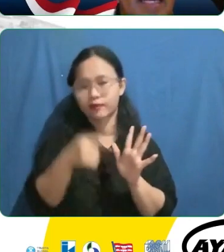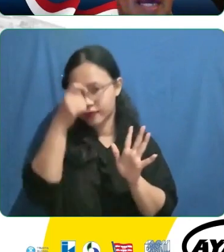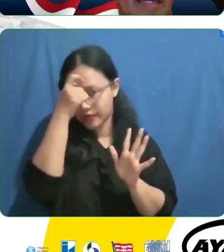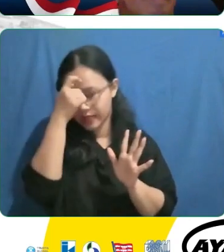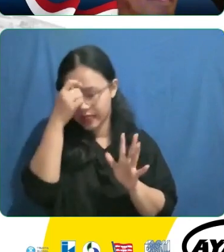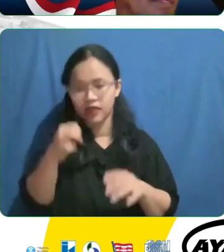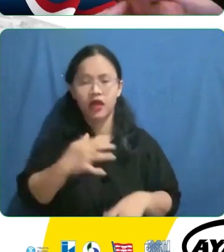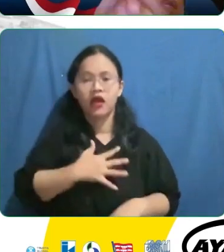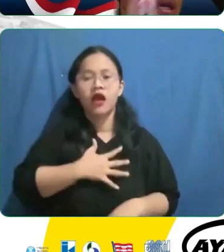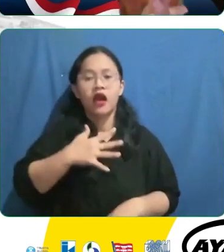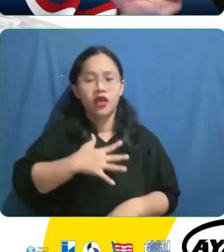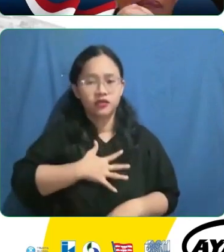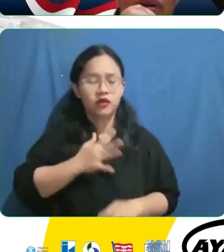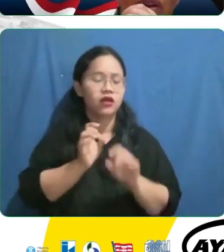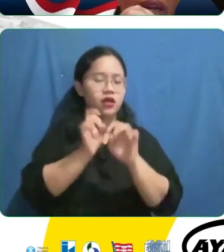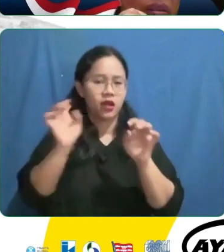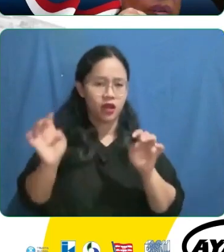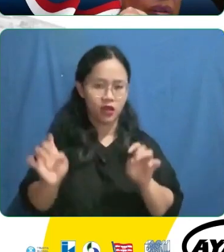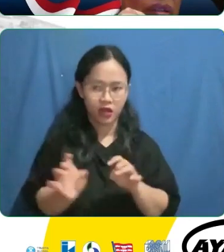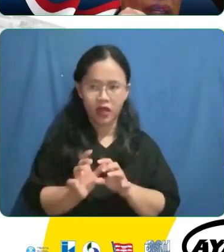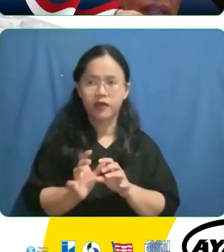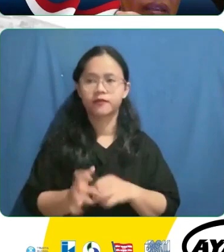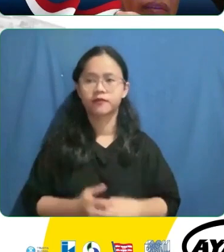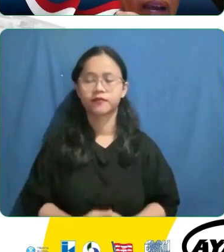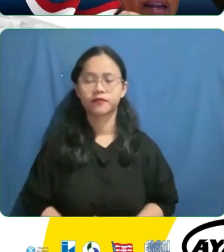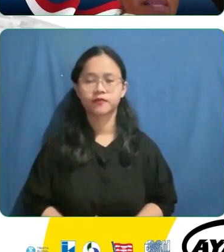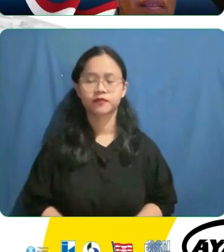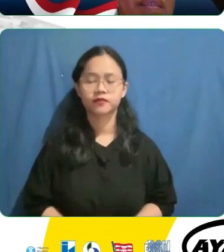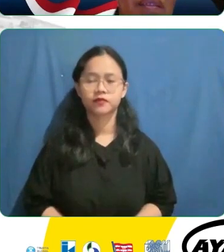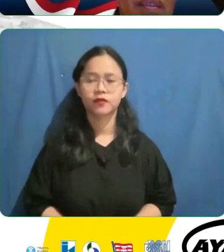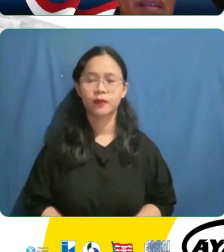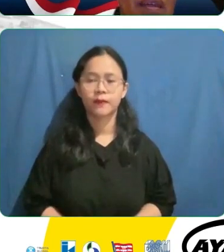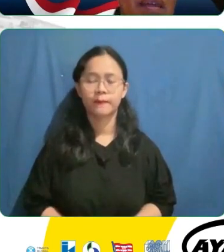Okay, and WHO 2012